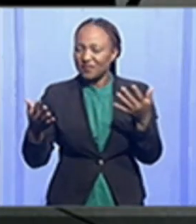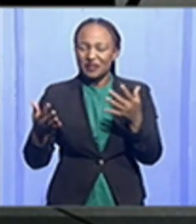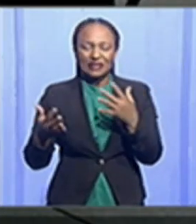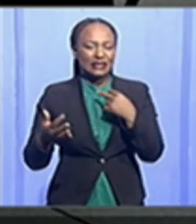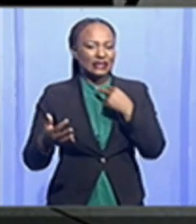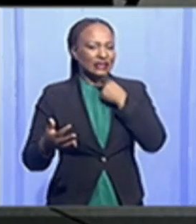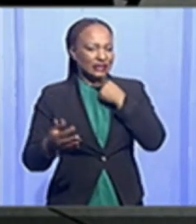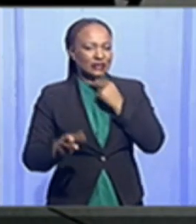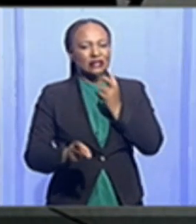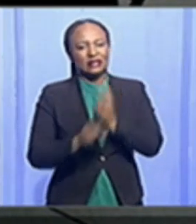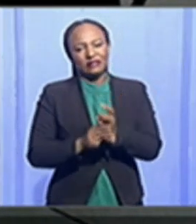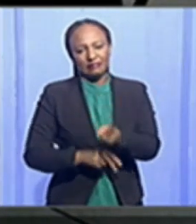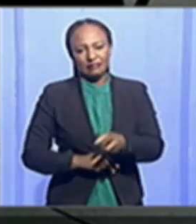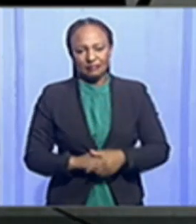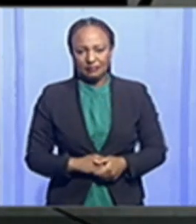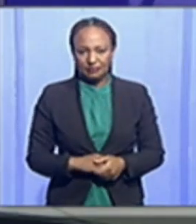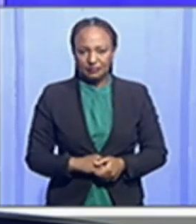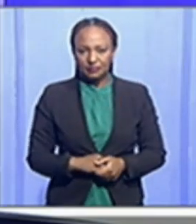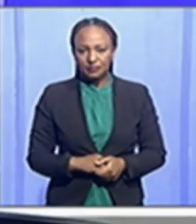climb.